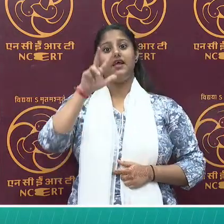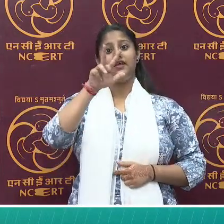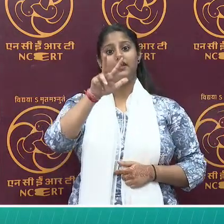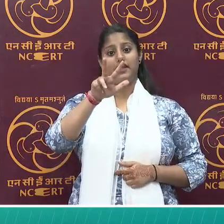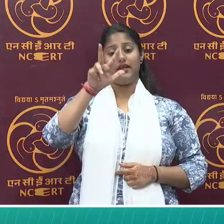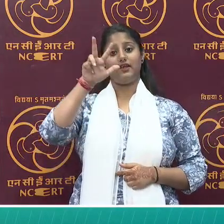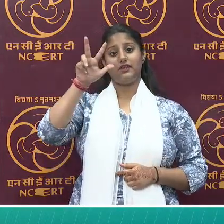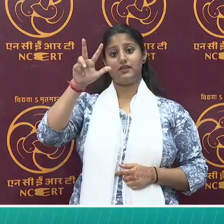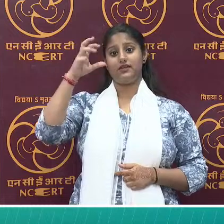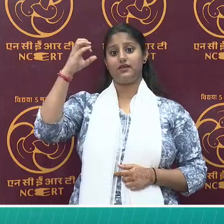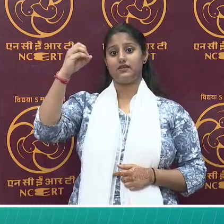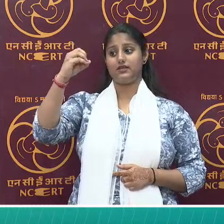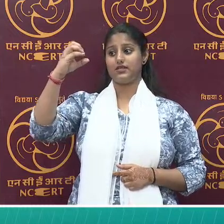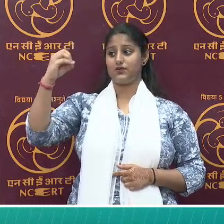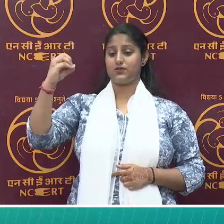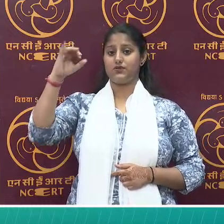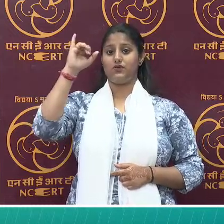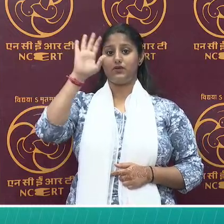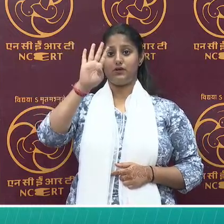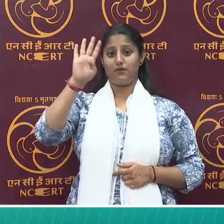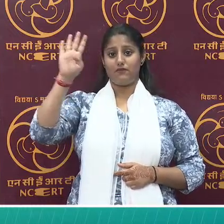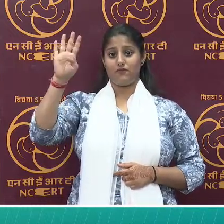is